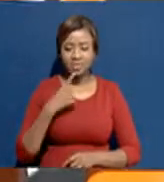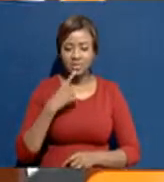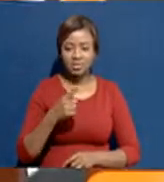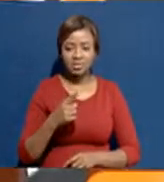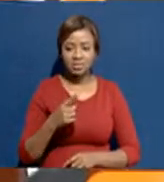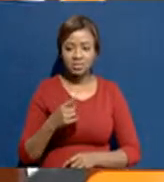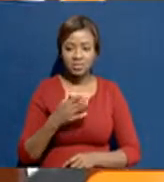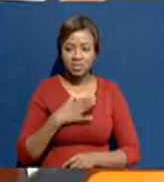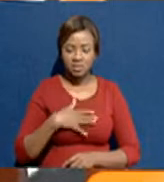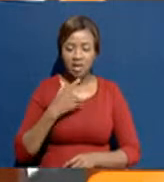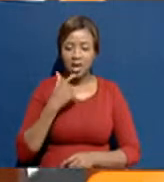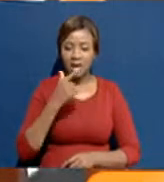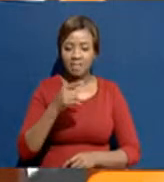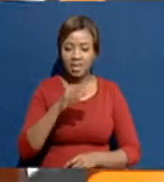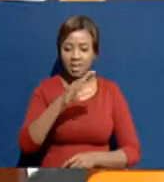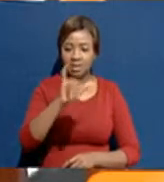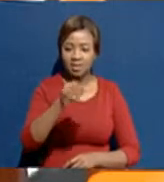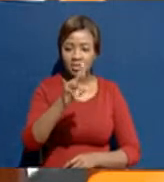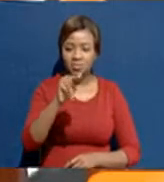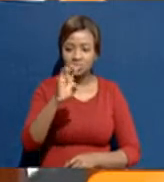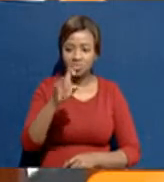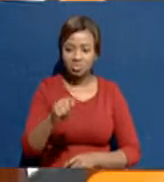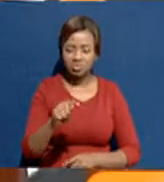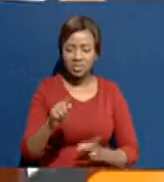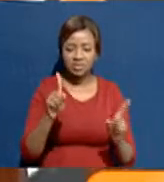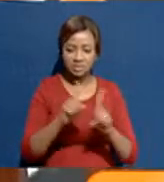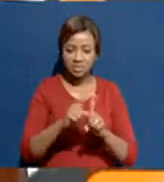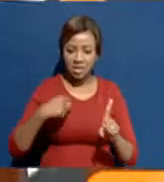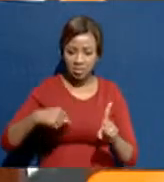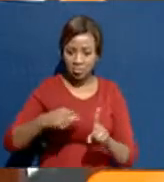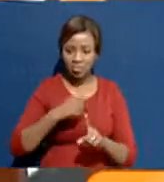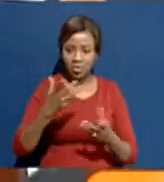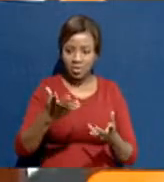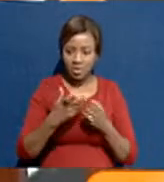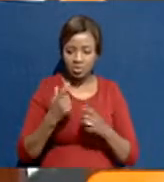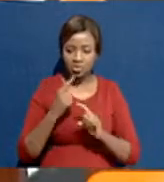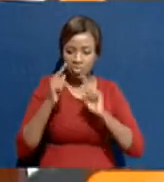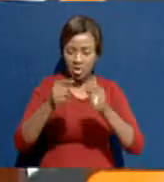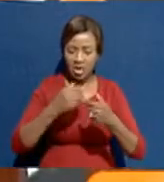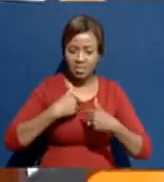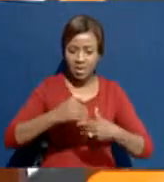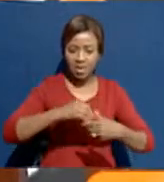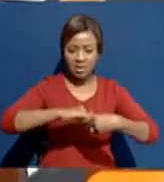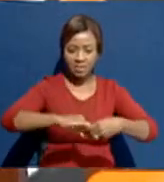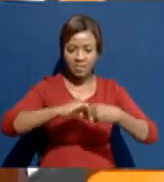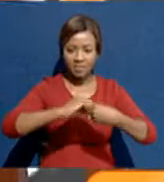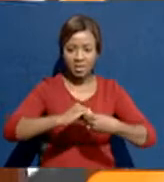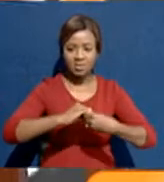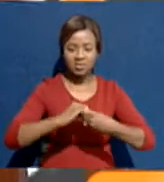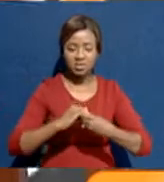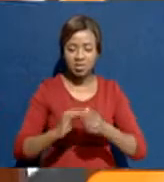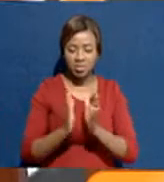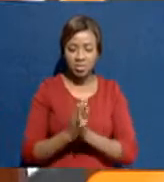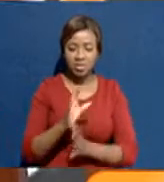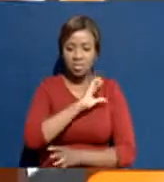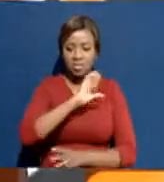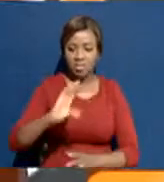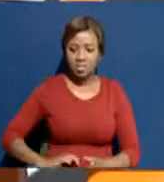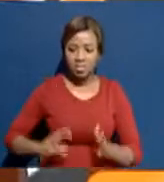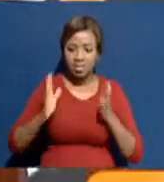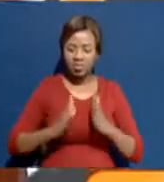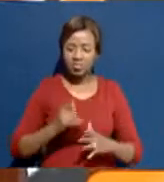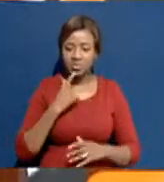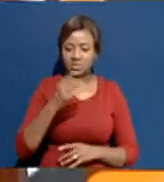here with Jeanette, and I think we need to come and also have a handshake with you and my commissioners. So he